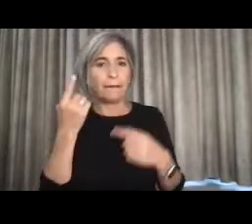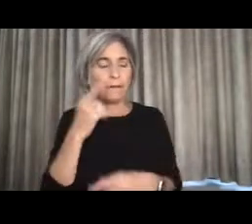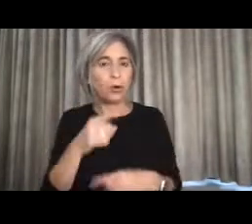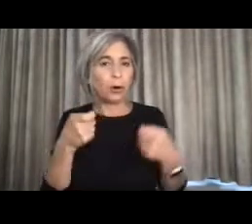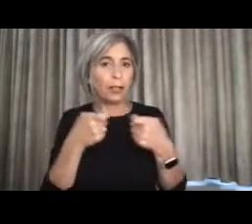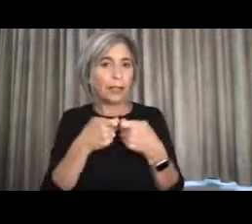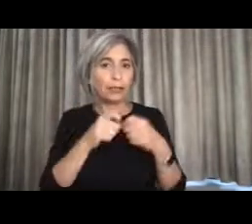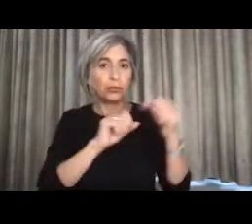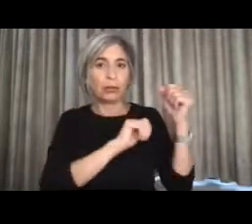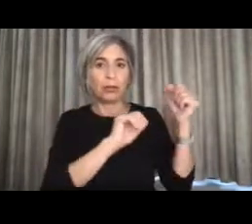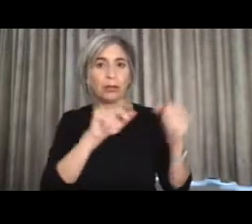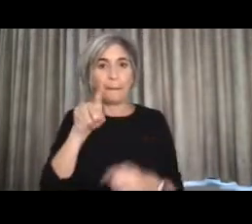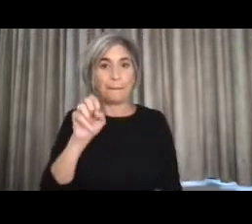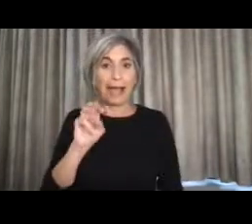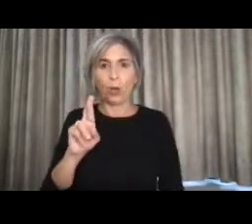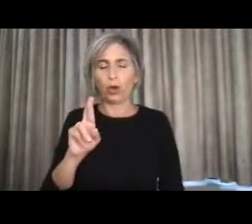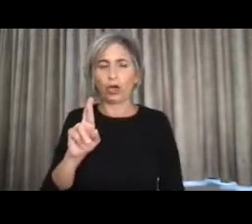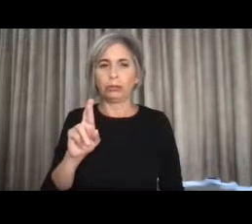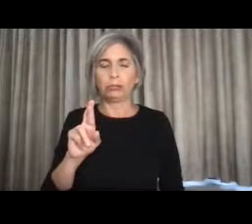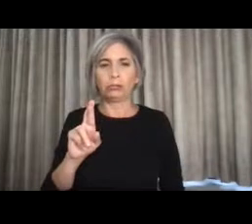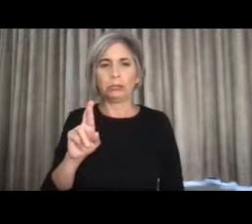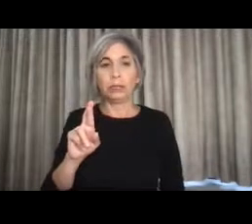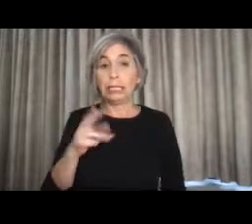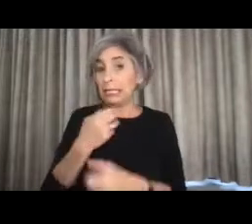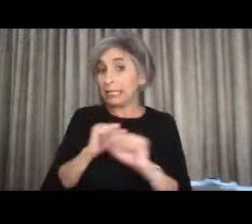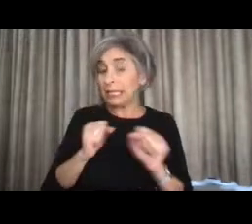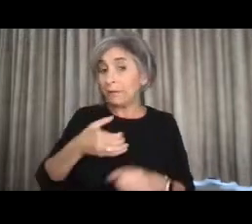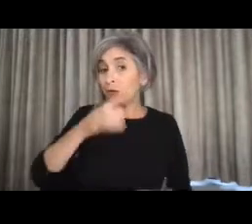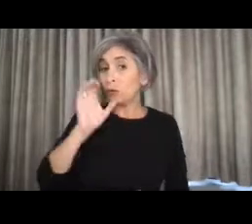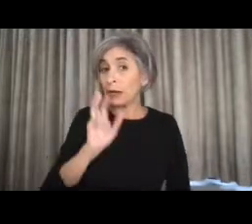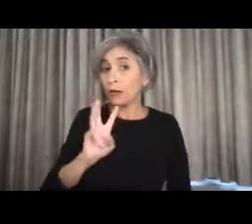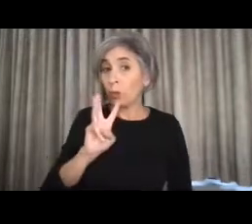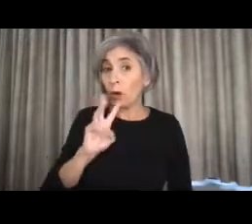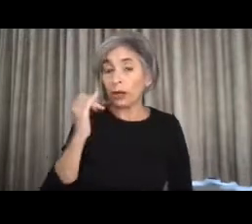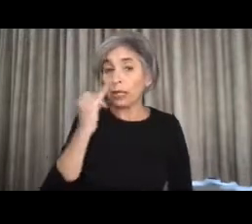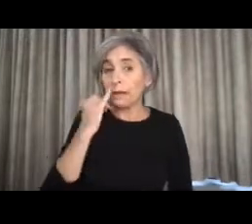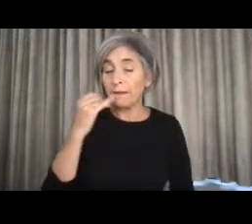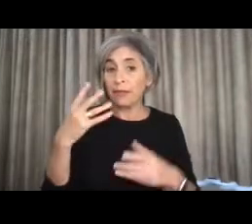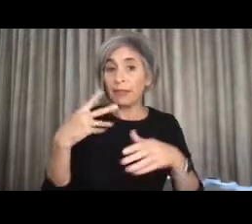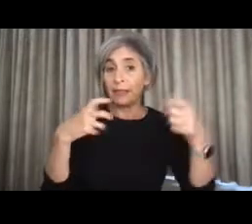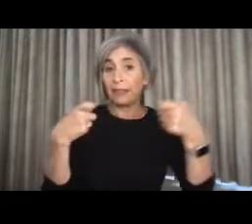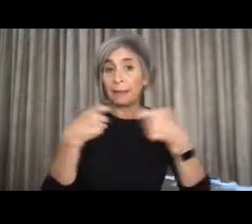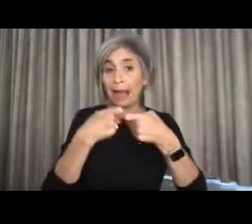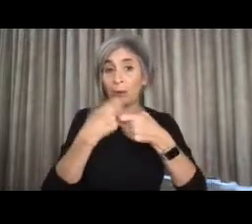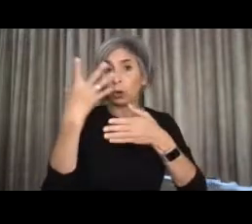power. And is it safe to drink the water if the power goes out?